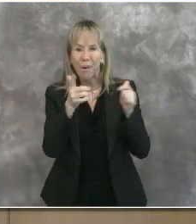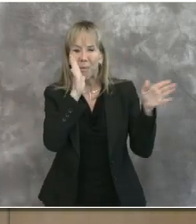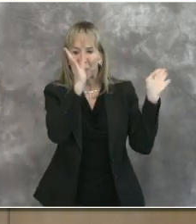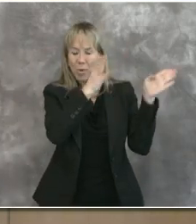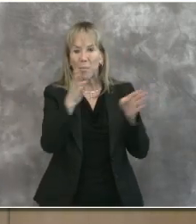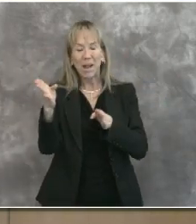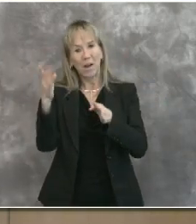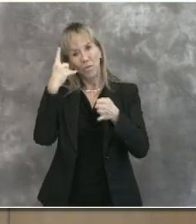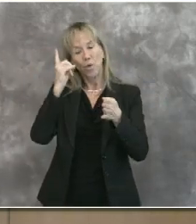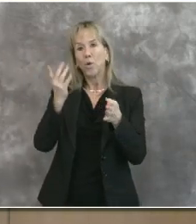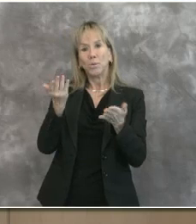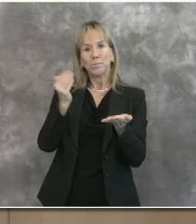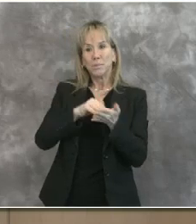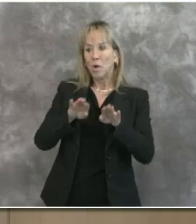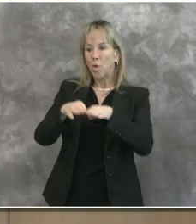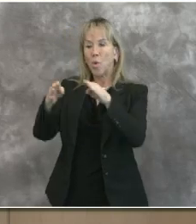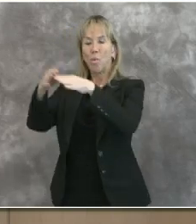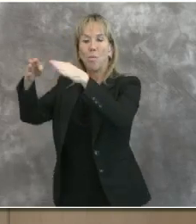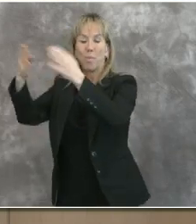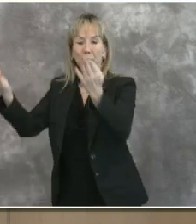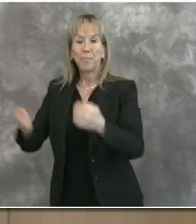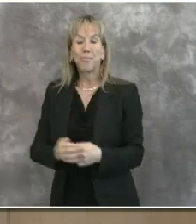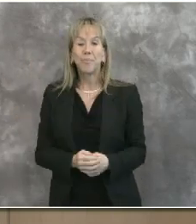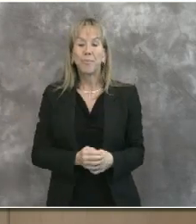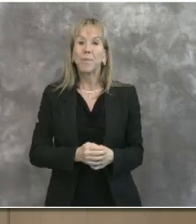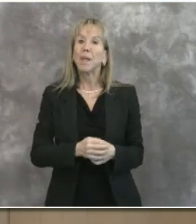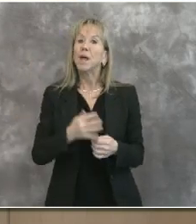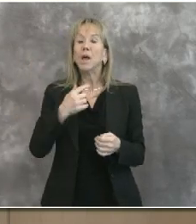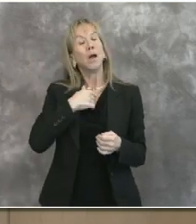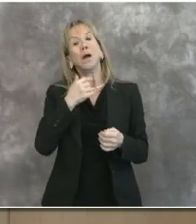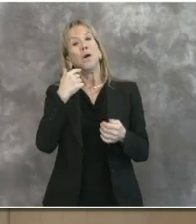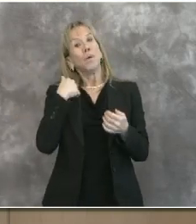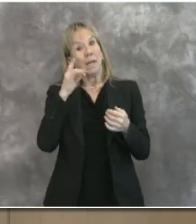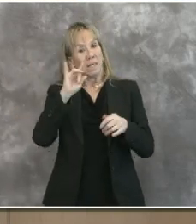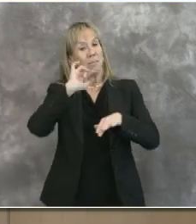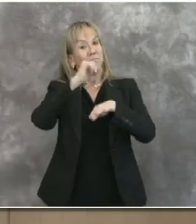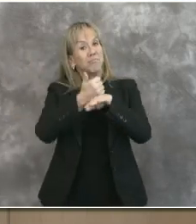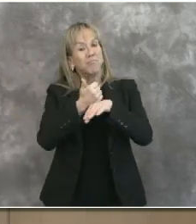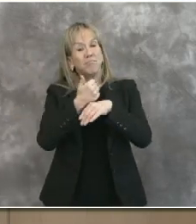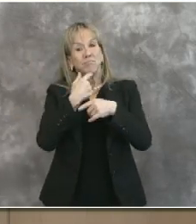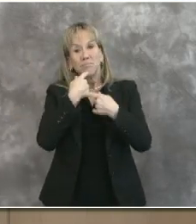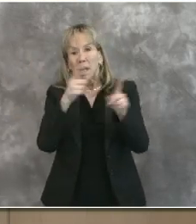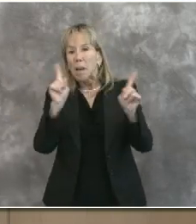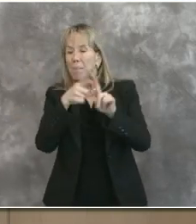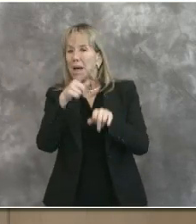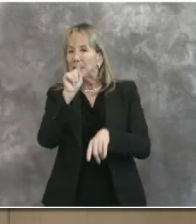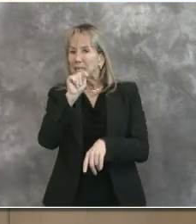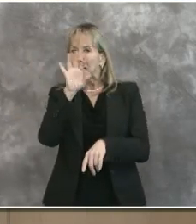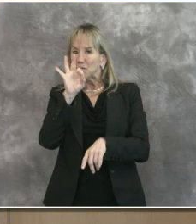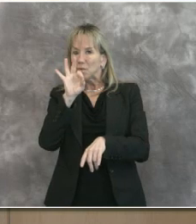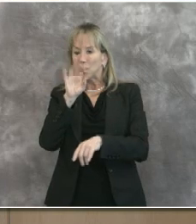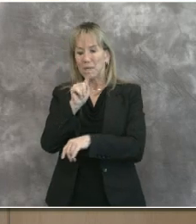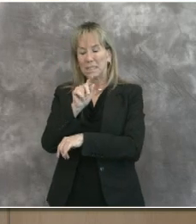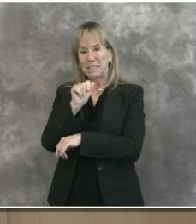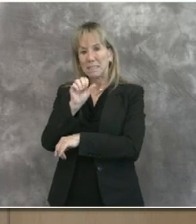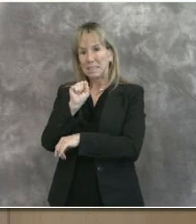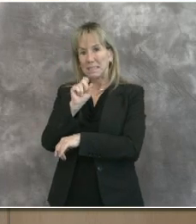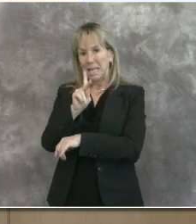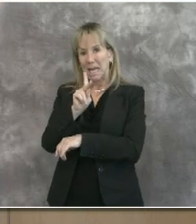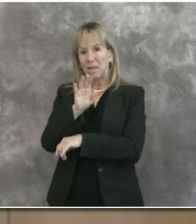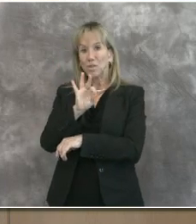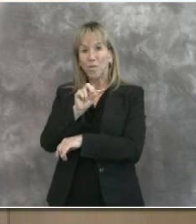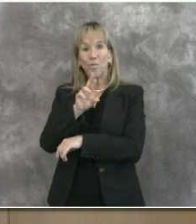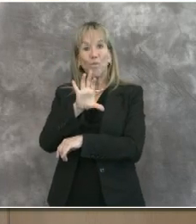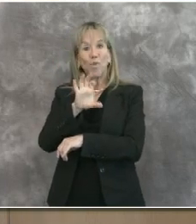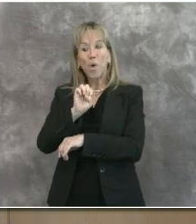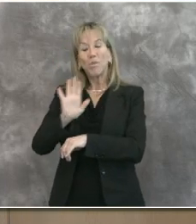that scenario. Last week, we announced a task force had been assembled to focus exclusively on this issue. This